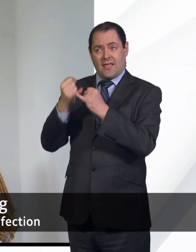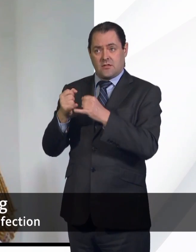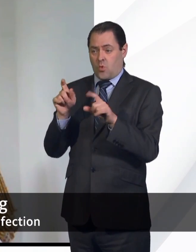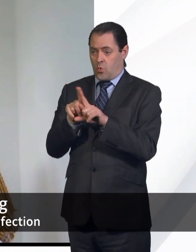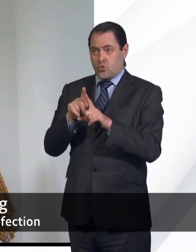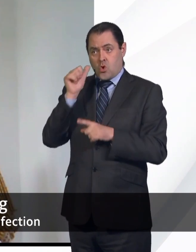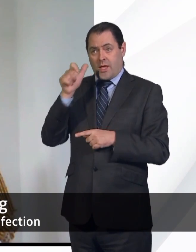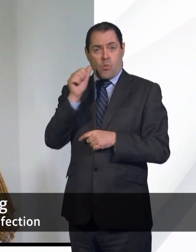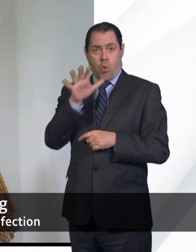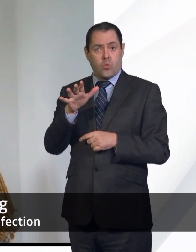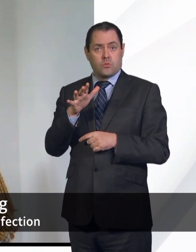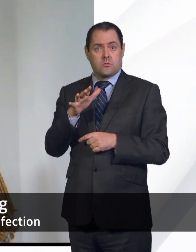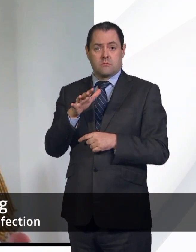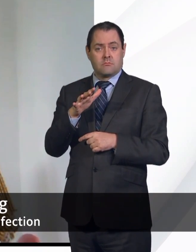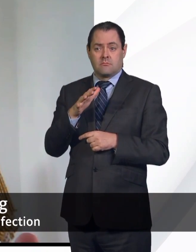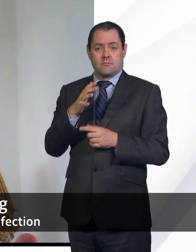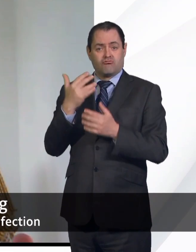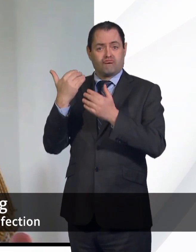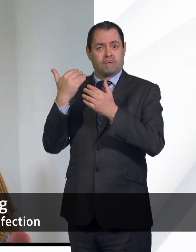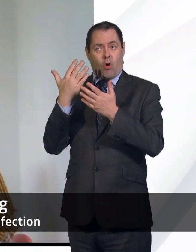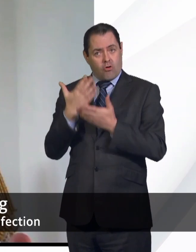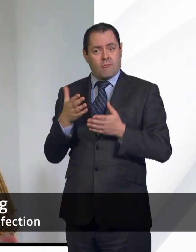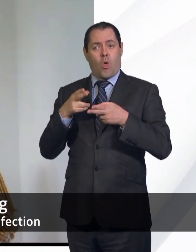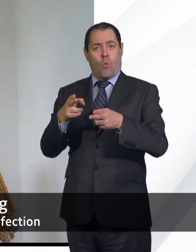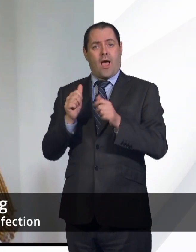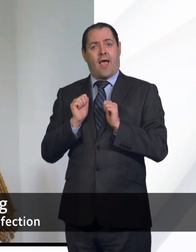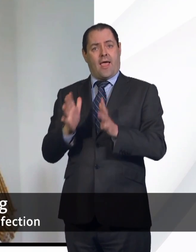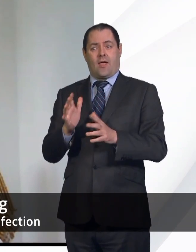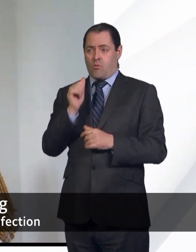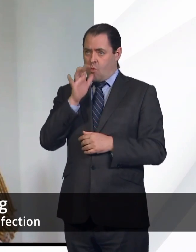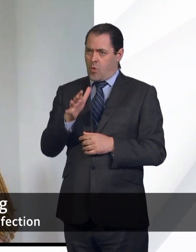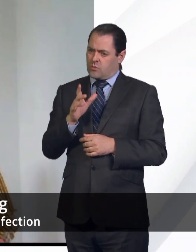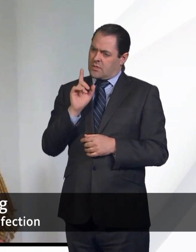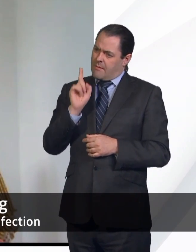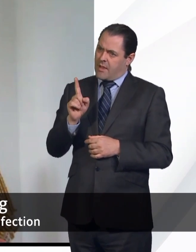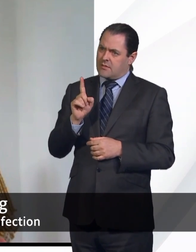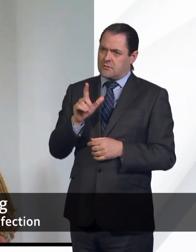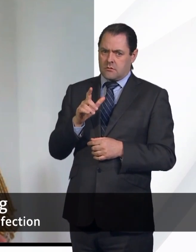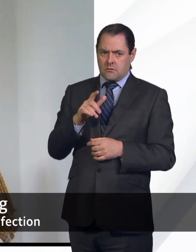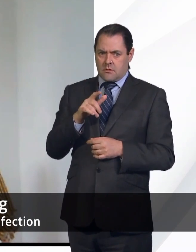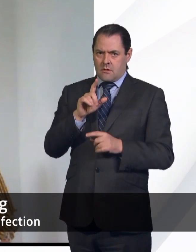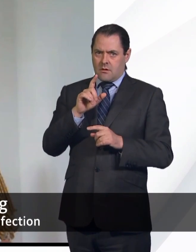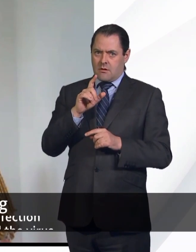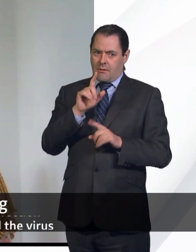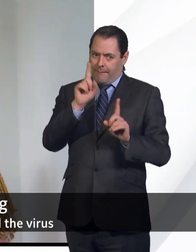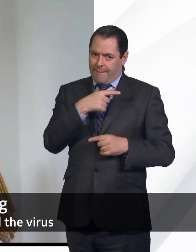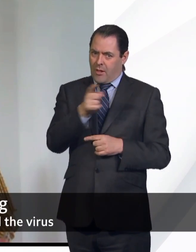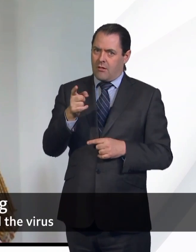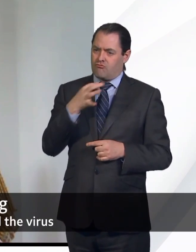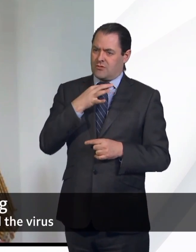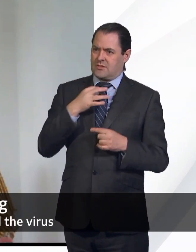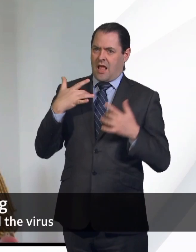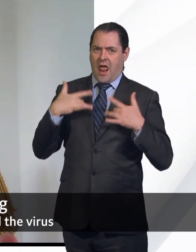not going to take what many of your party colleagues believe would be the honourable course of resigning. But given that lives are at stake, if the public health advice